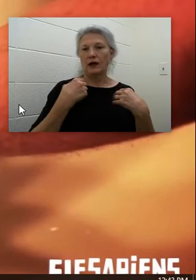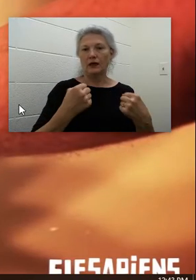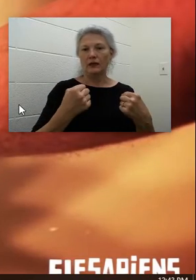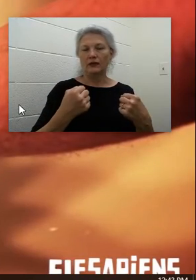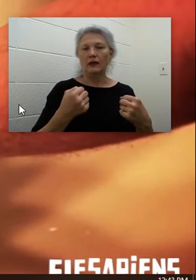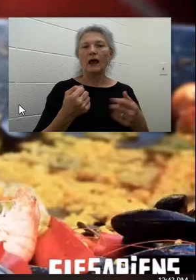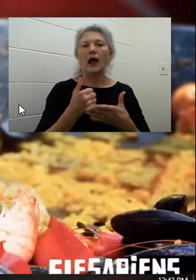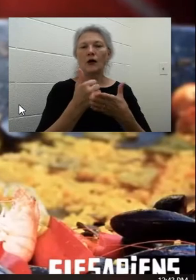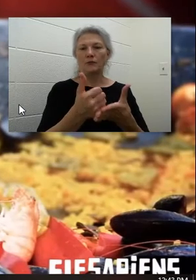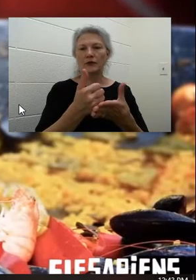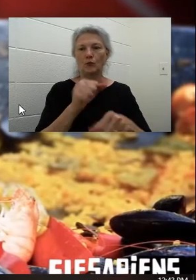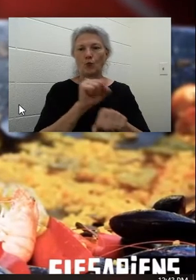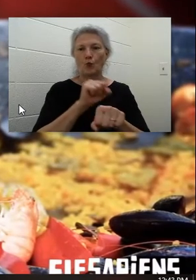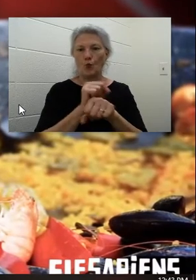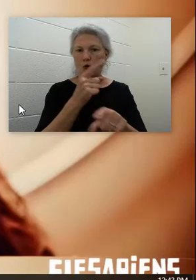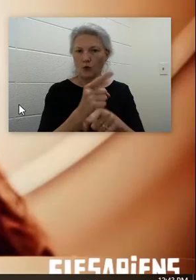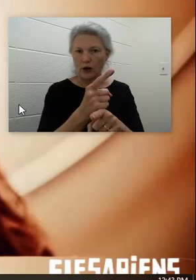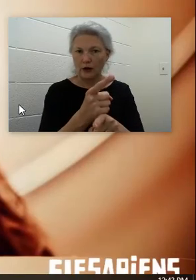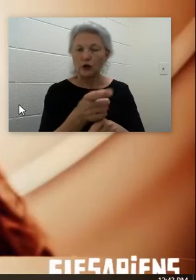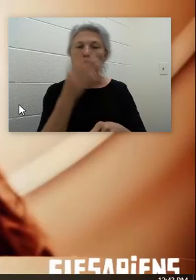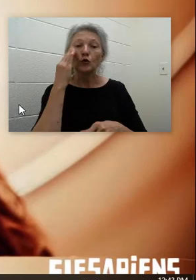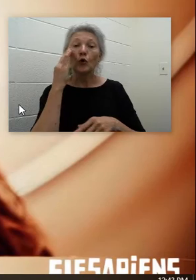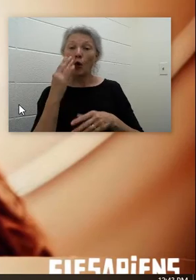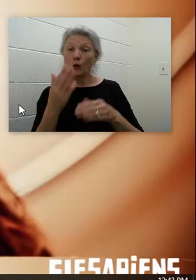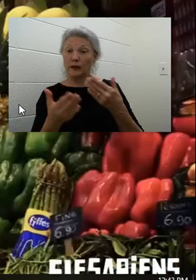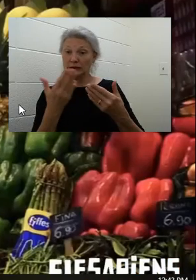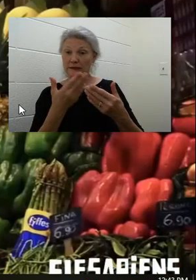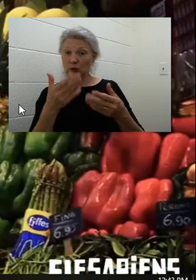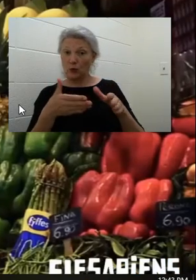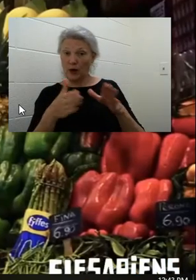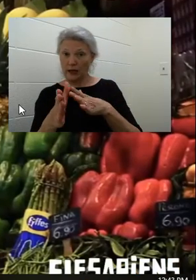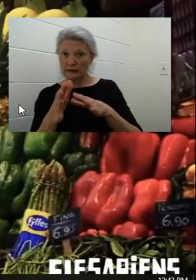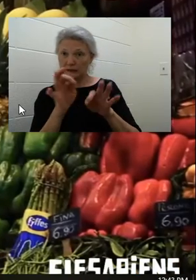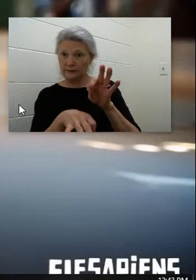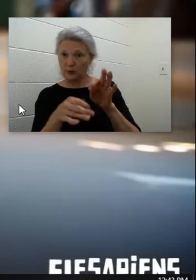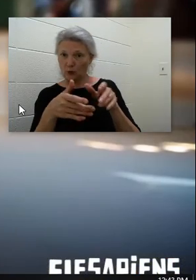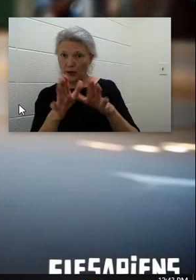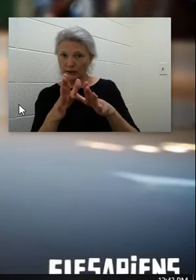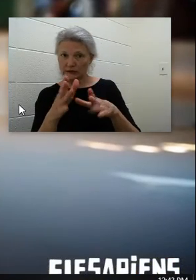job. I'm sure you know simple ways to take care of your body.